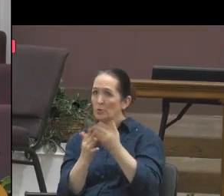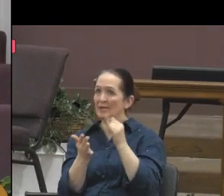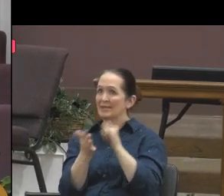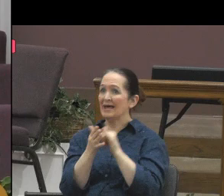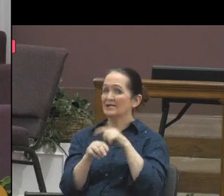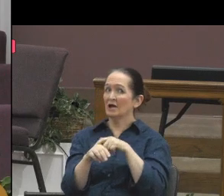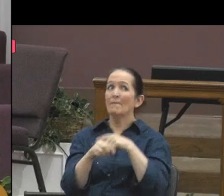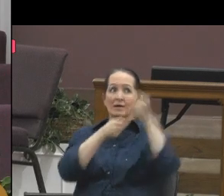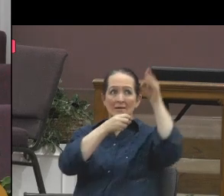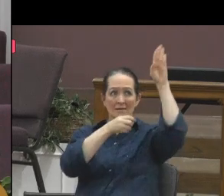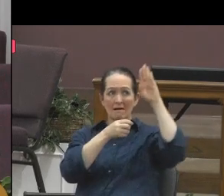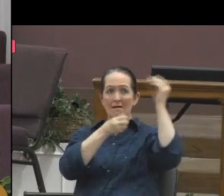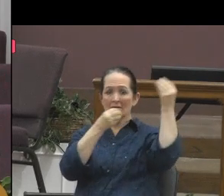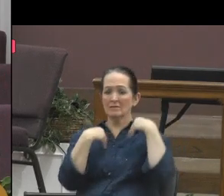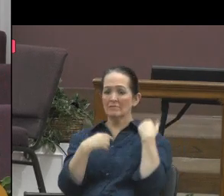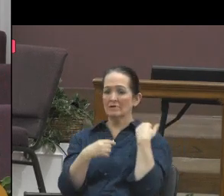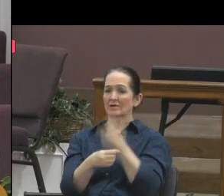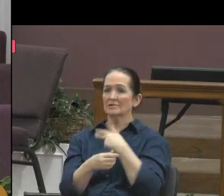us life.